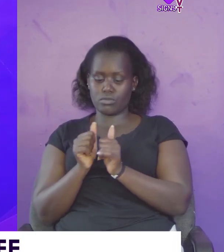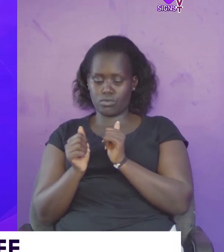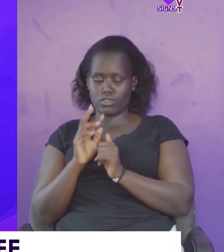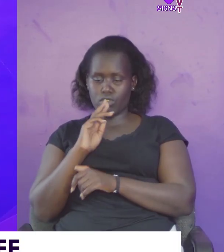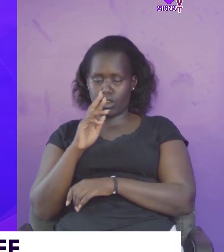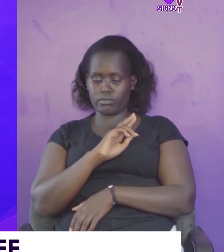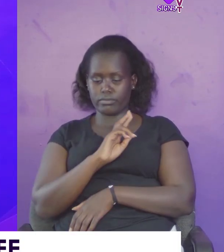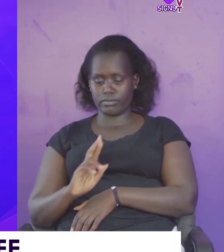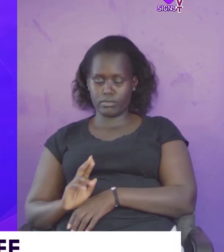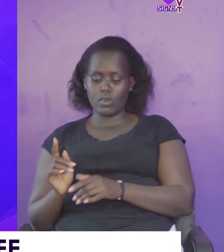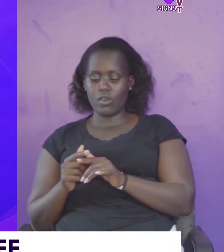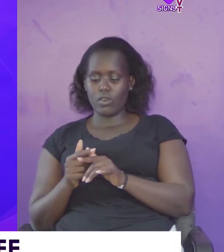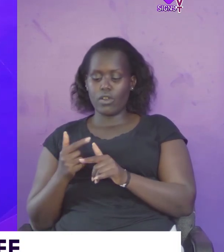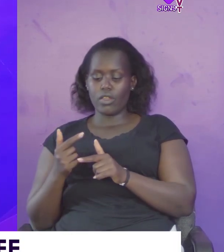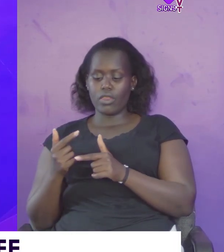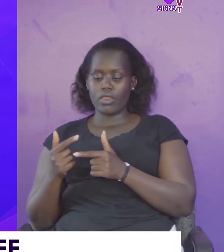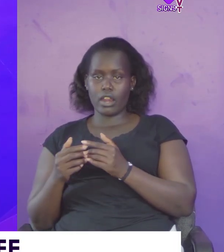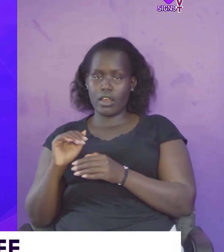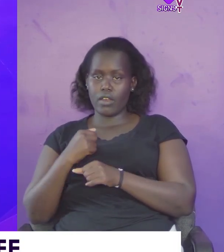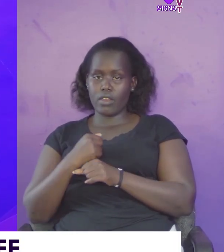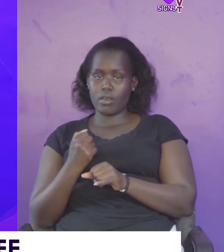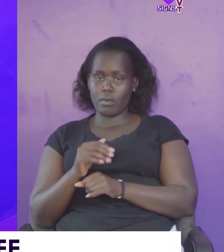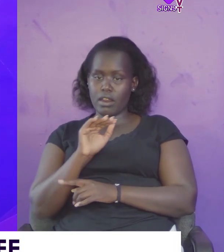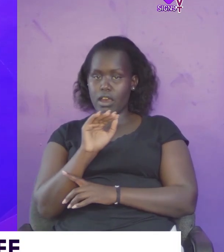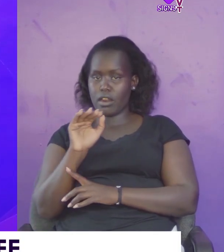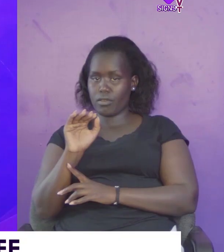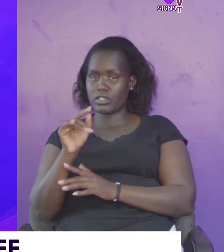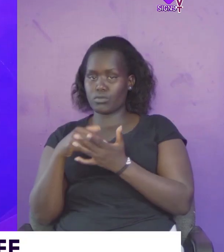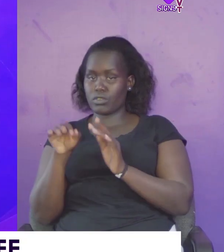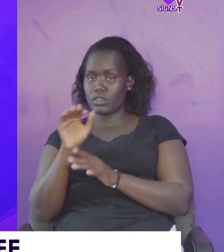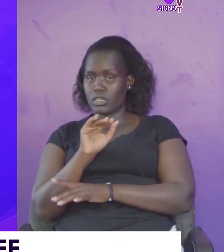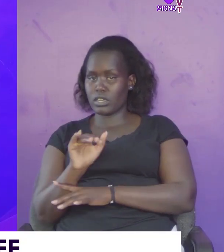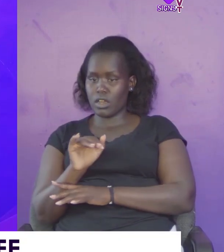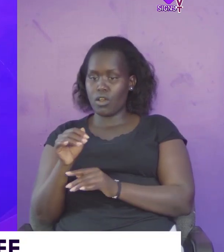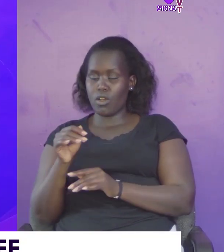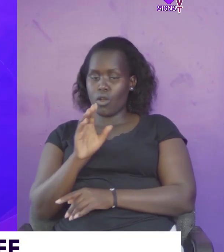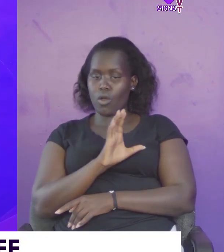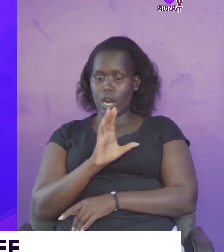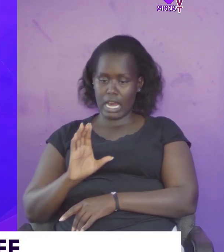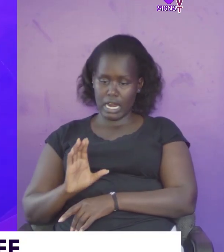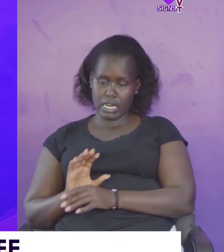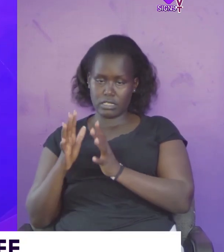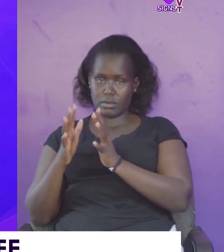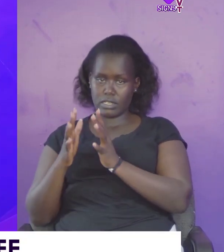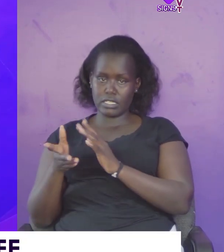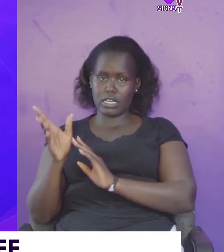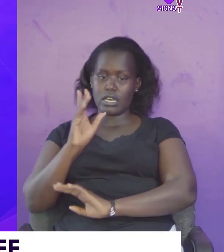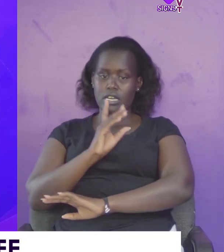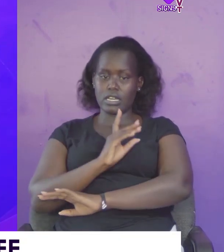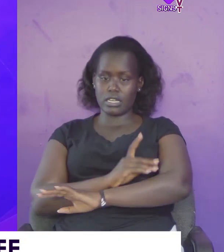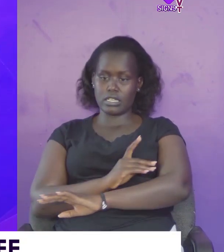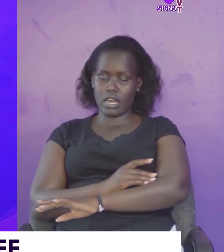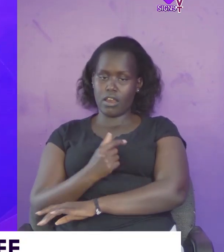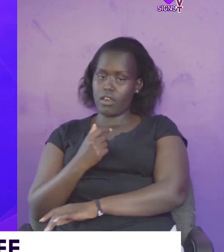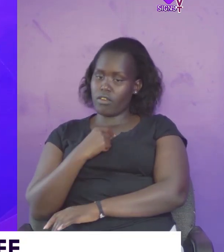Then they made a request. Guess what the request was? Yes. On Christmas Day, visitors again with bread. They just